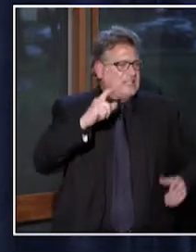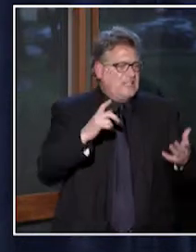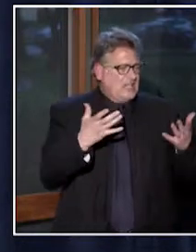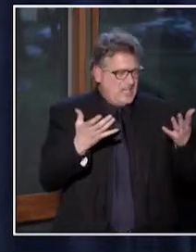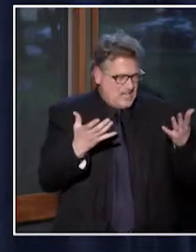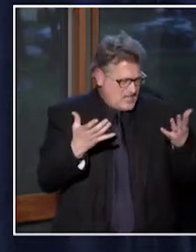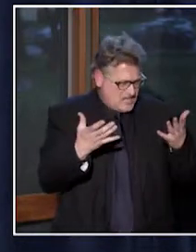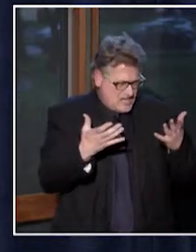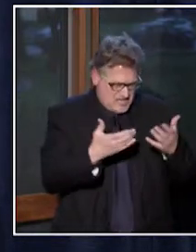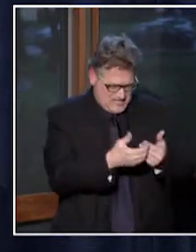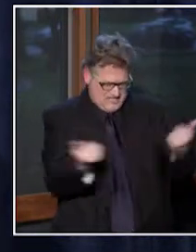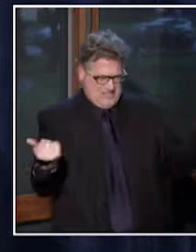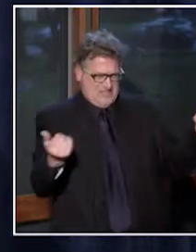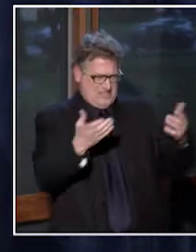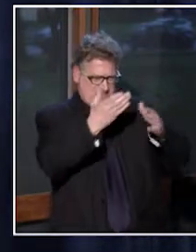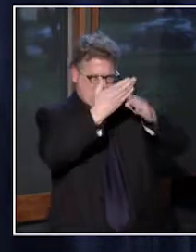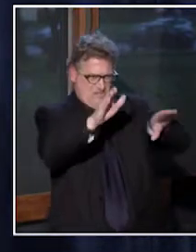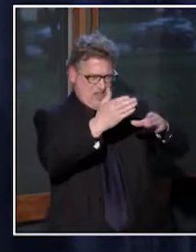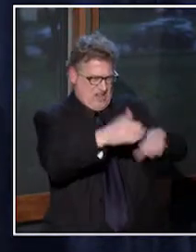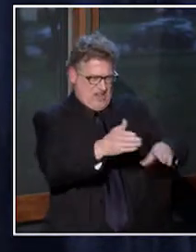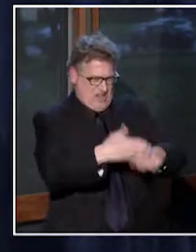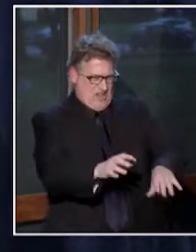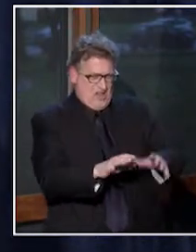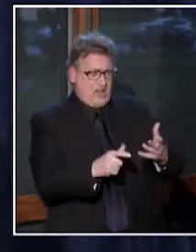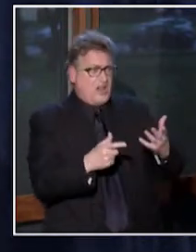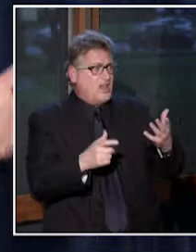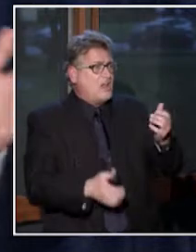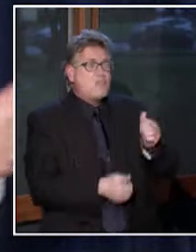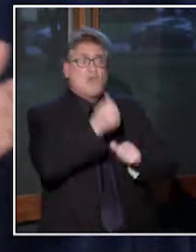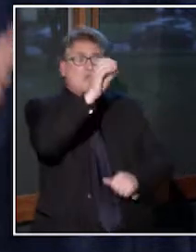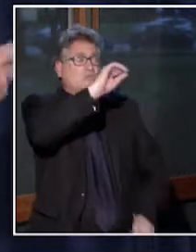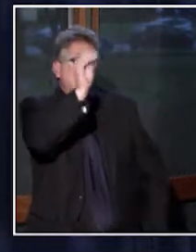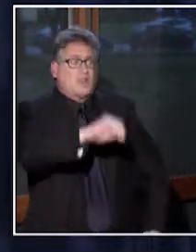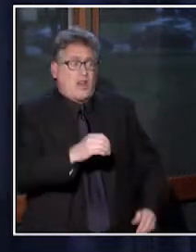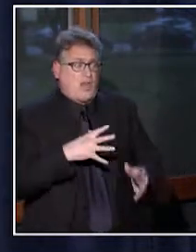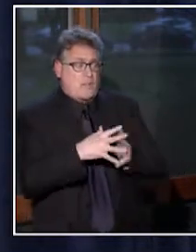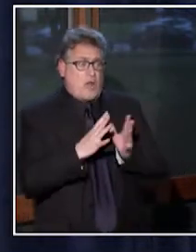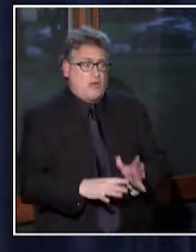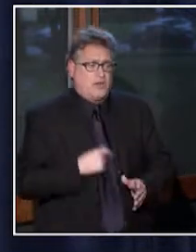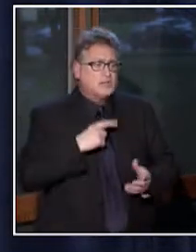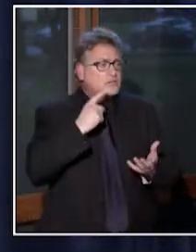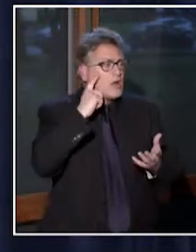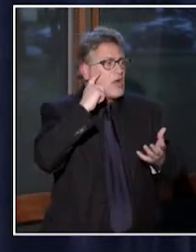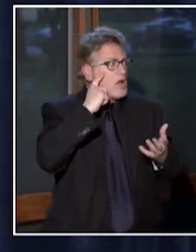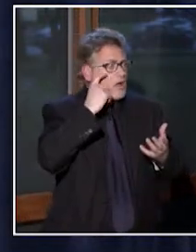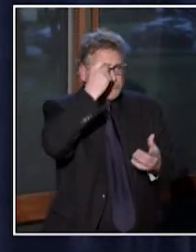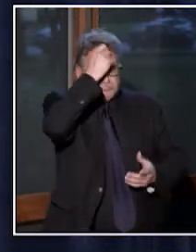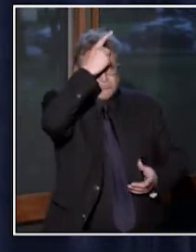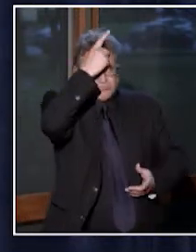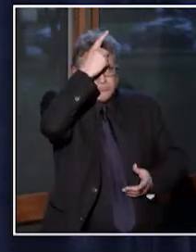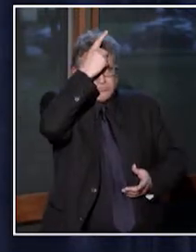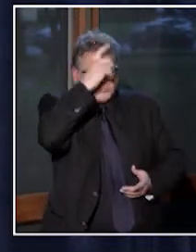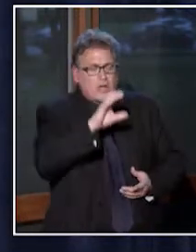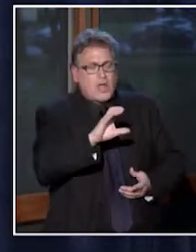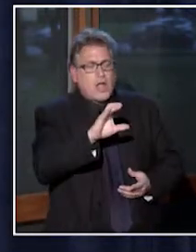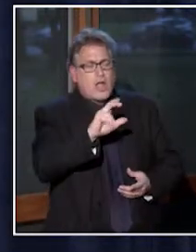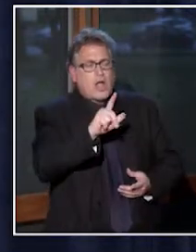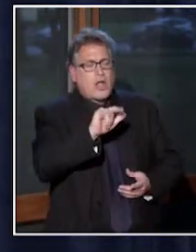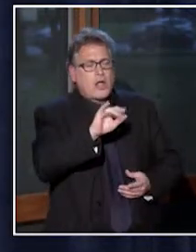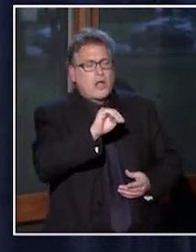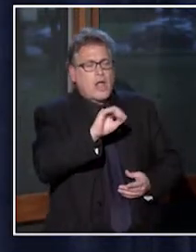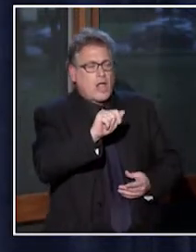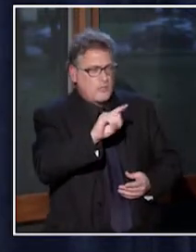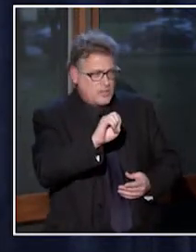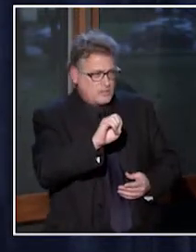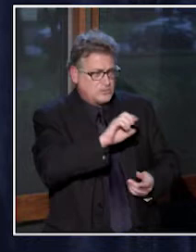us. And large majorities of Americans understand that climate change is real and that it